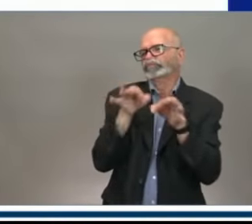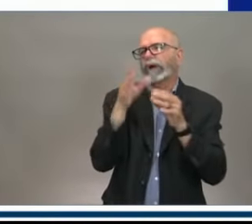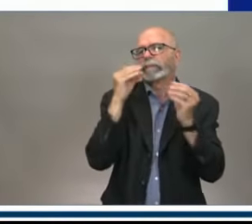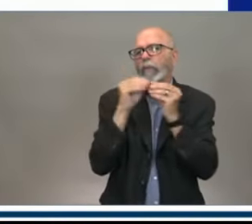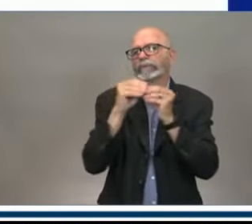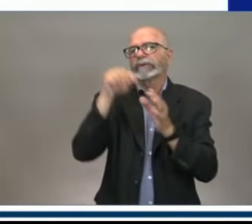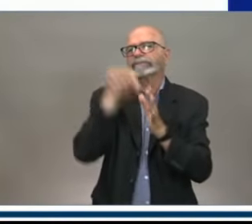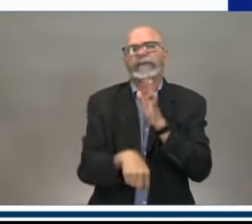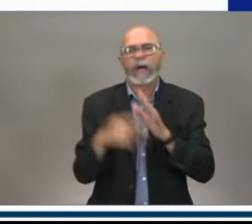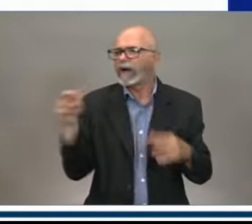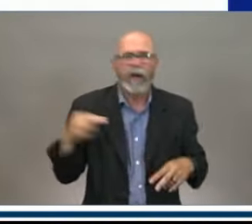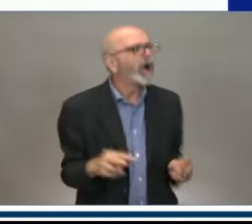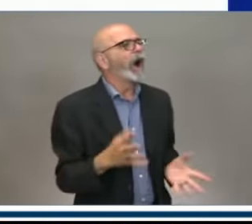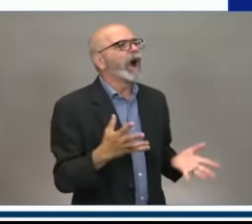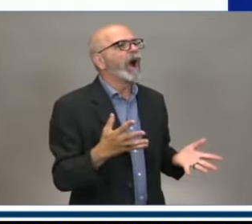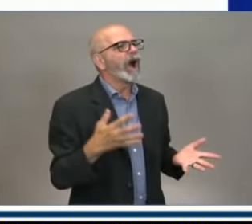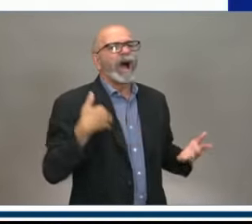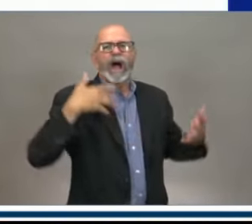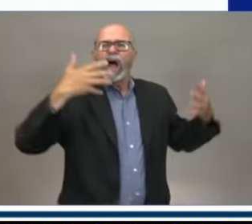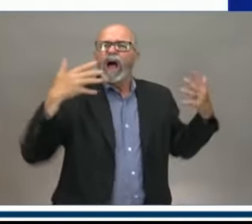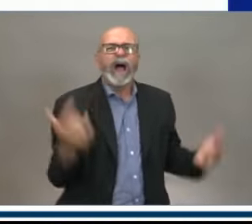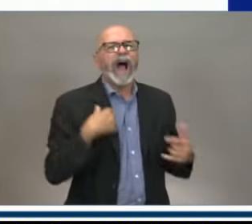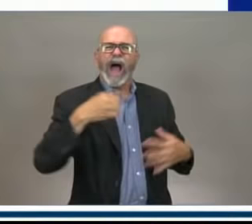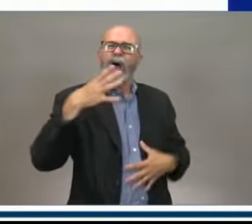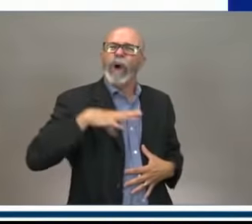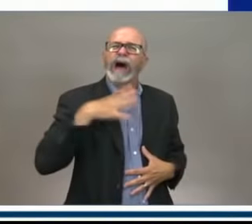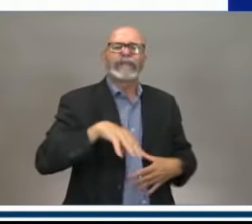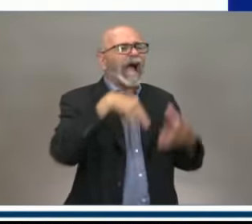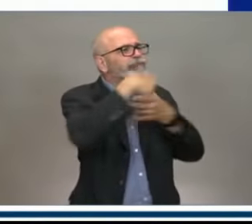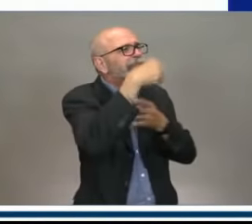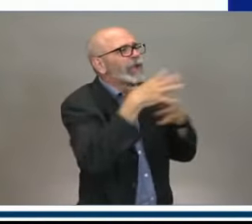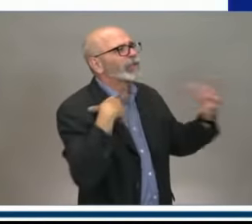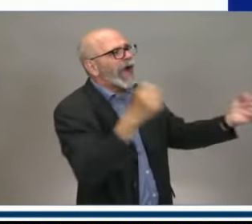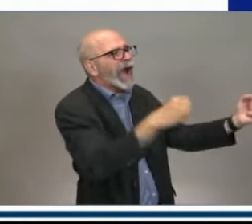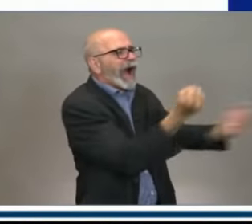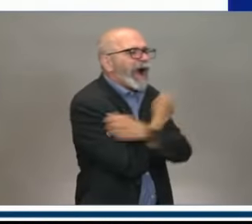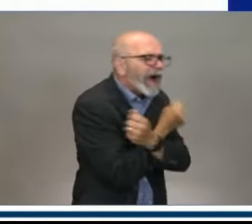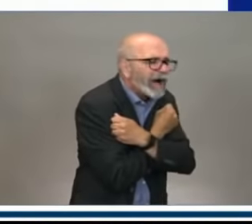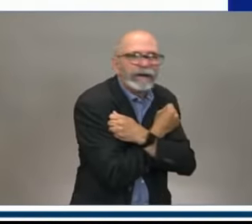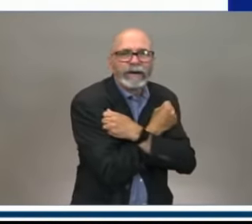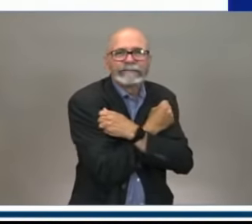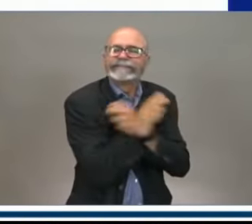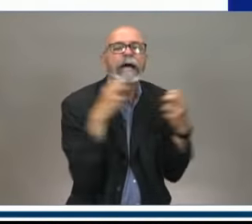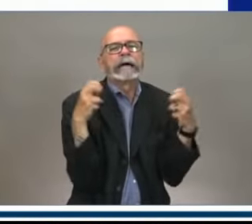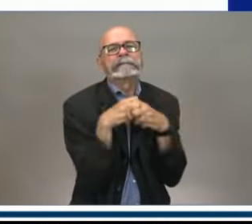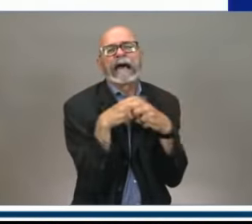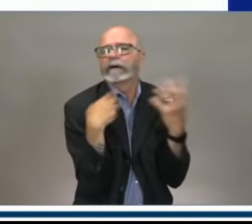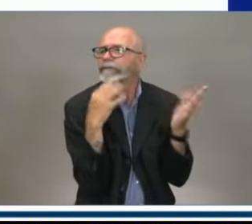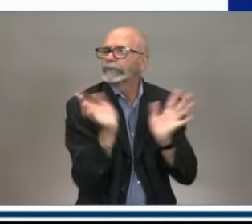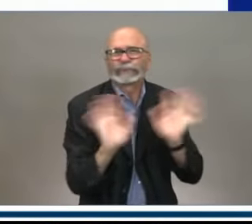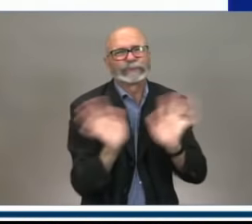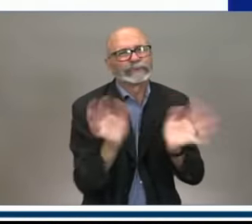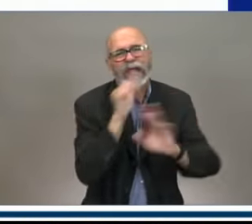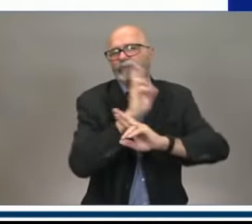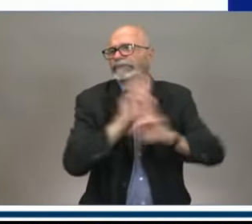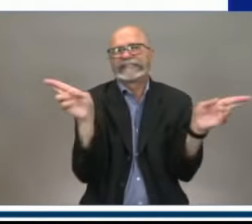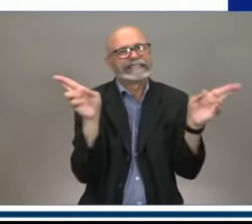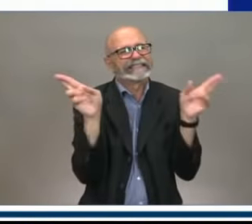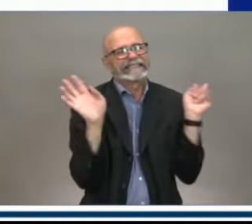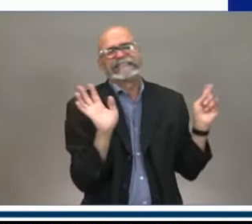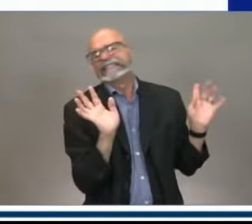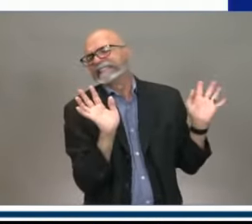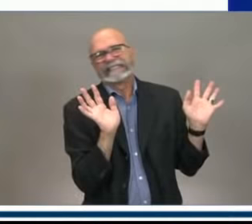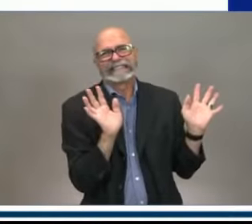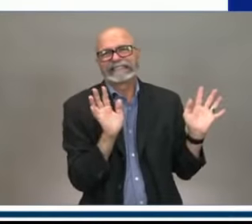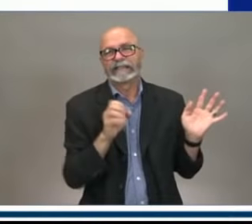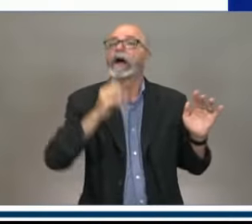your craving for that long-awaited hug. We're not there yet, but sitting in the fresh air and a visit with your loved one is a good first